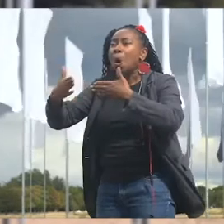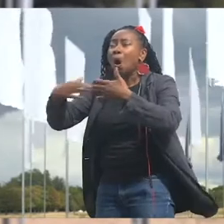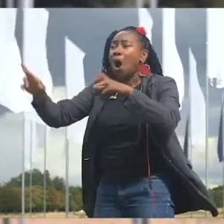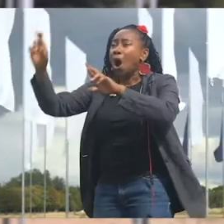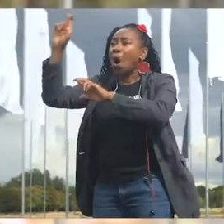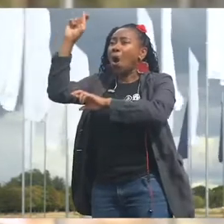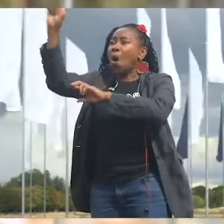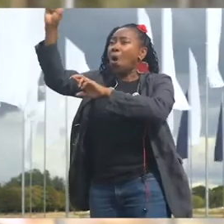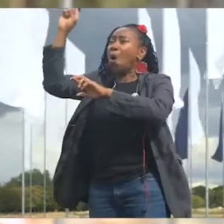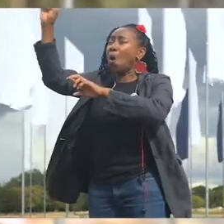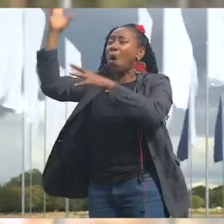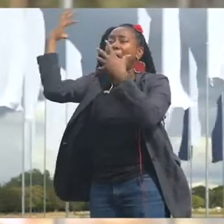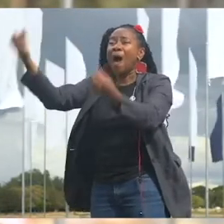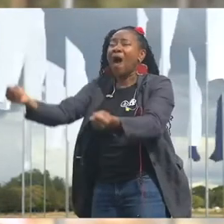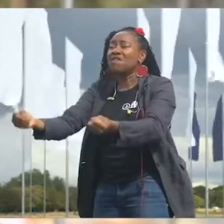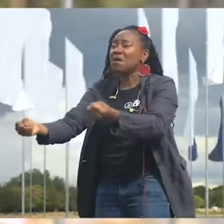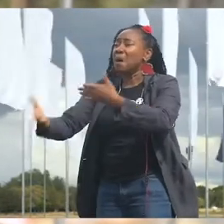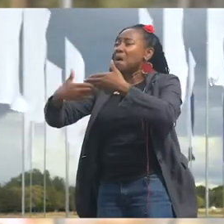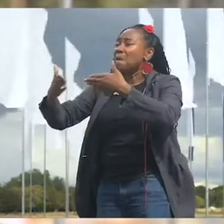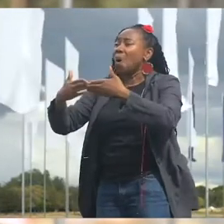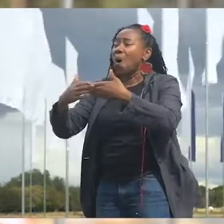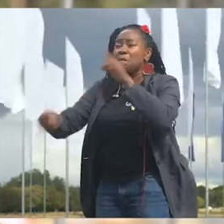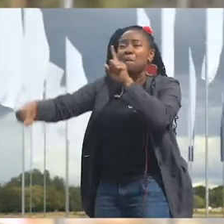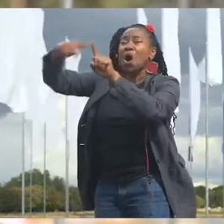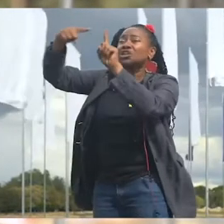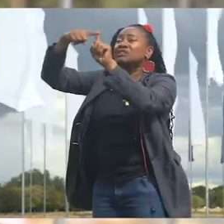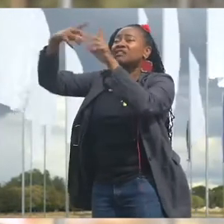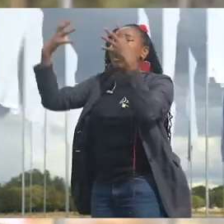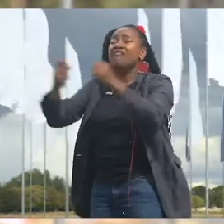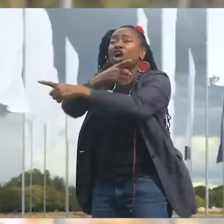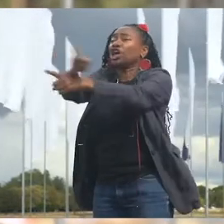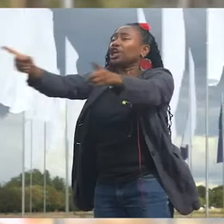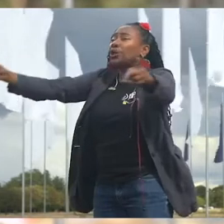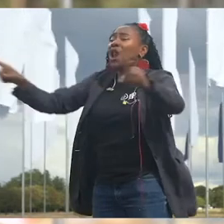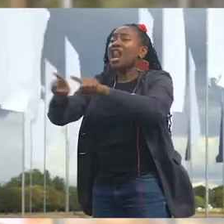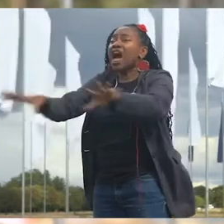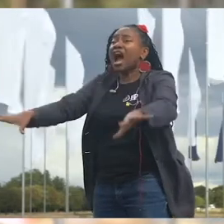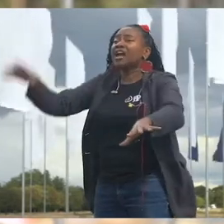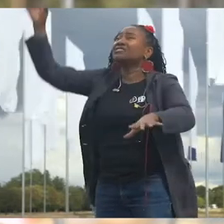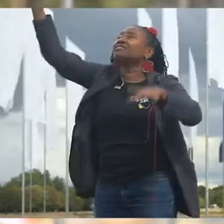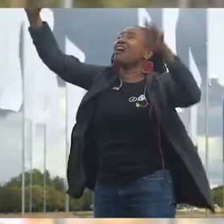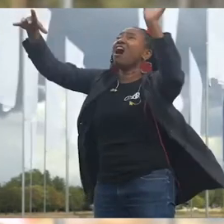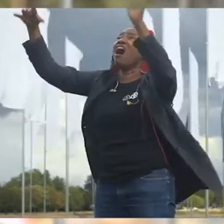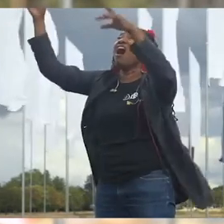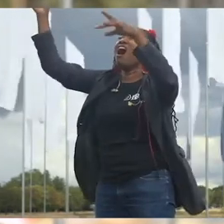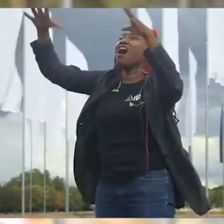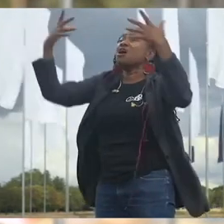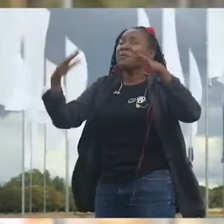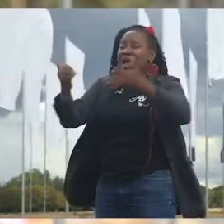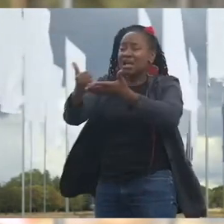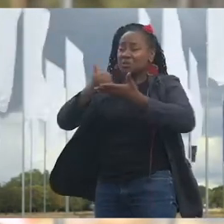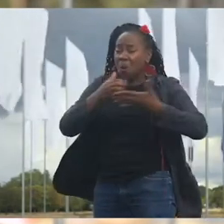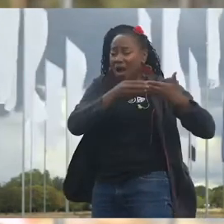brightly. Those lights, all of you, the stars that have guided us here in Greenwich through this